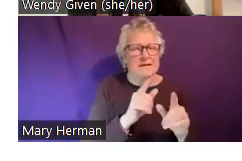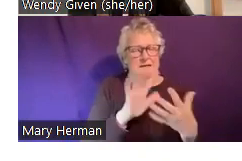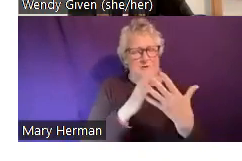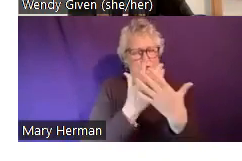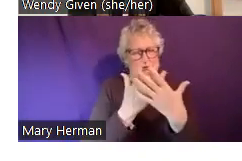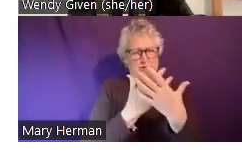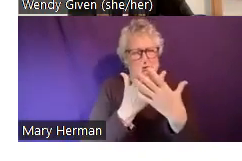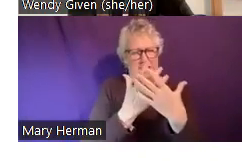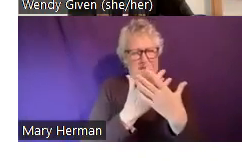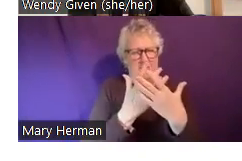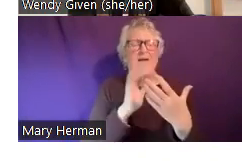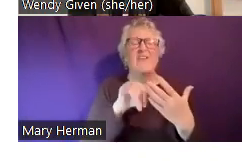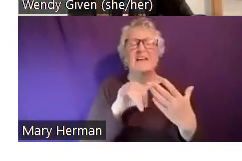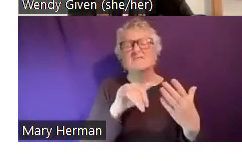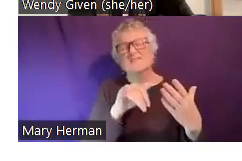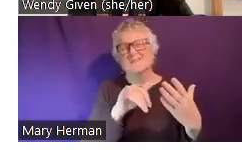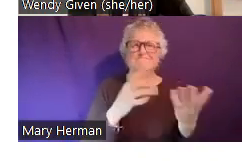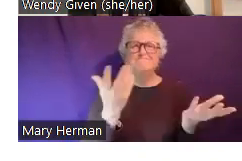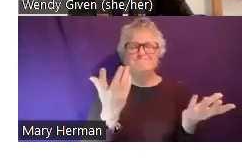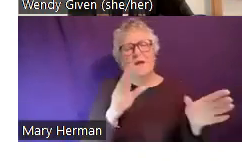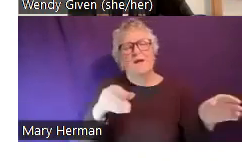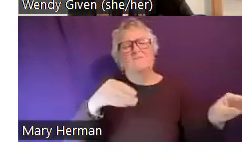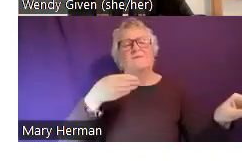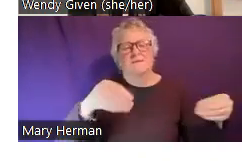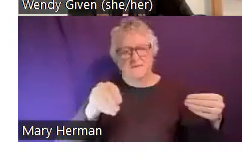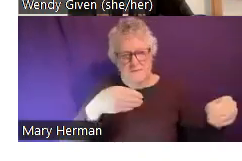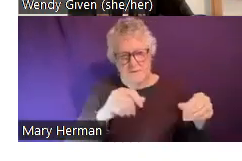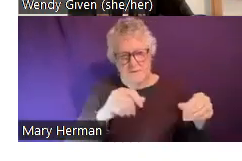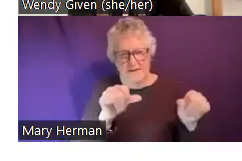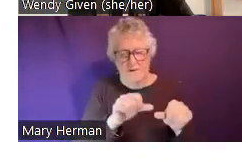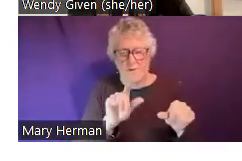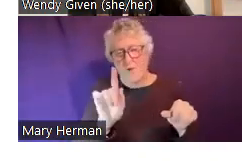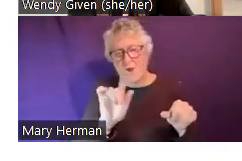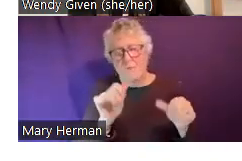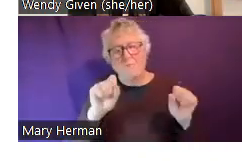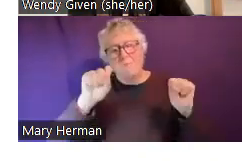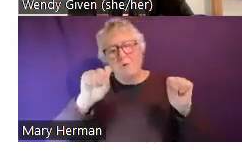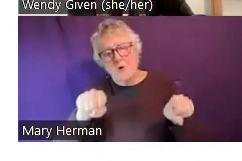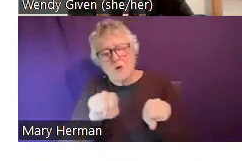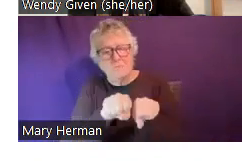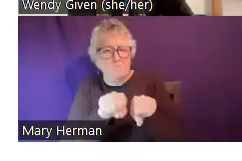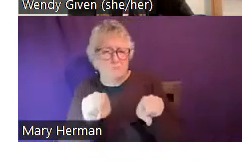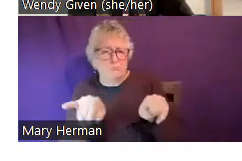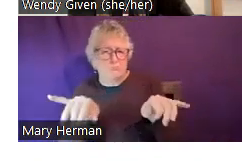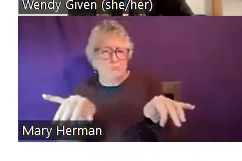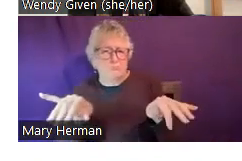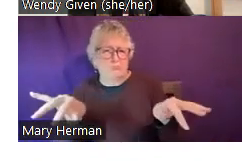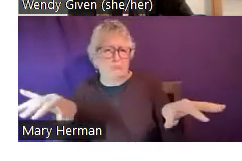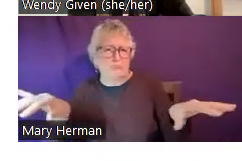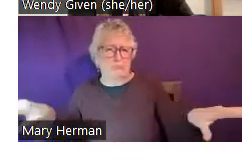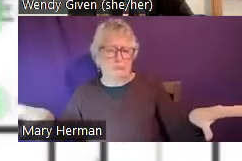of flexible zone where the work might spread out into some of those areas.